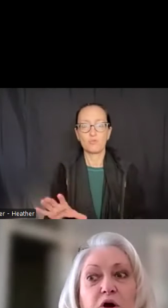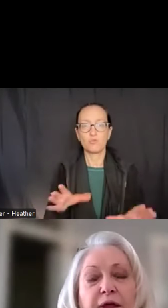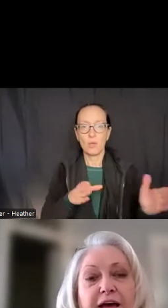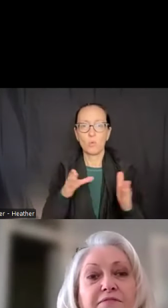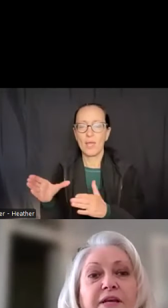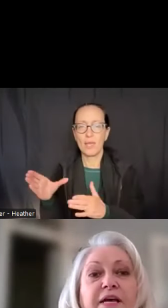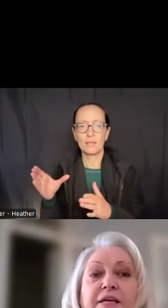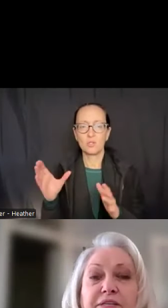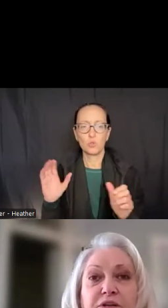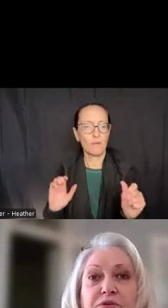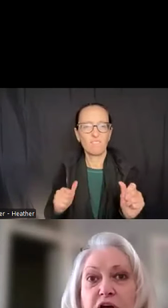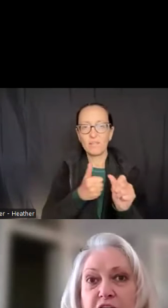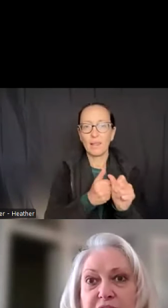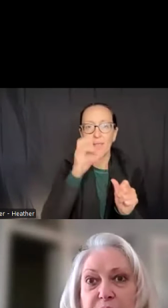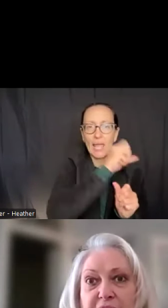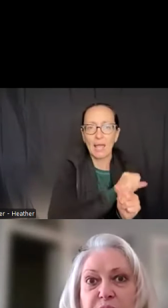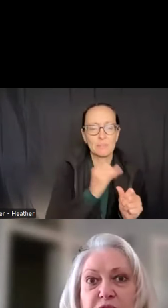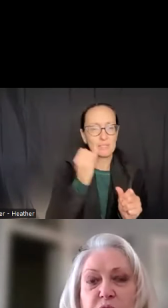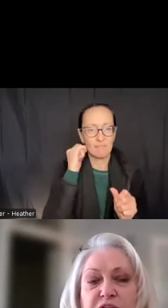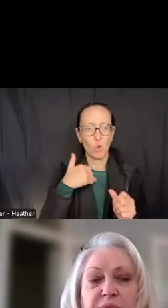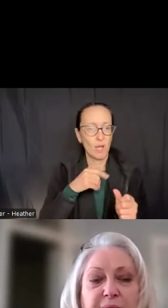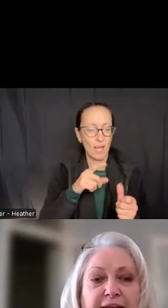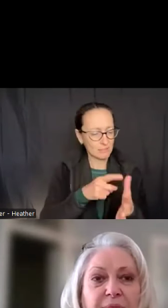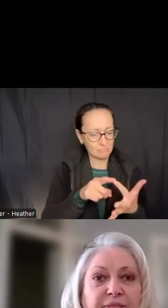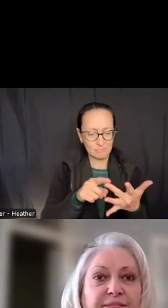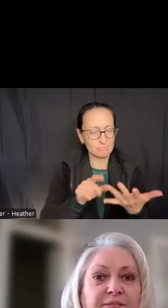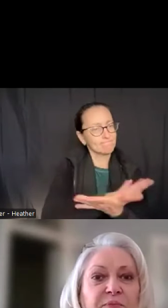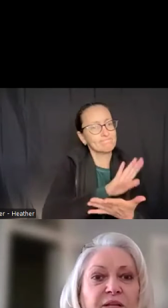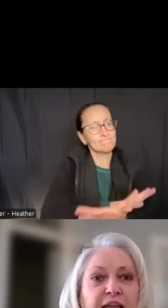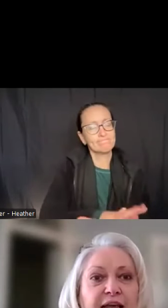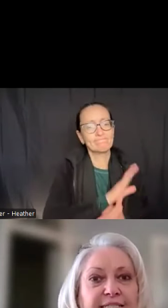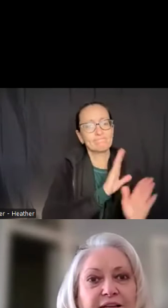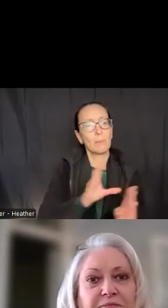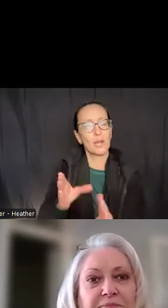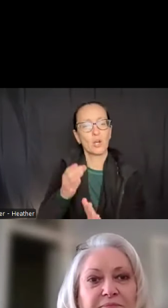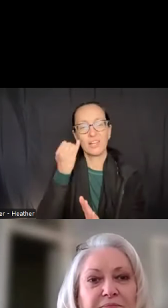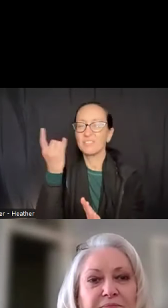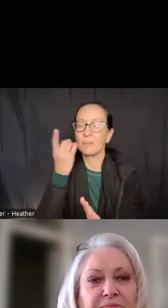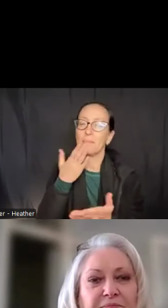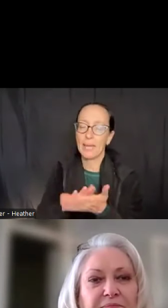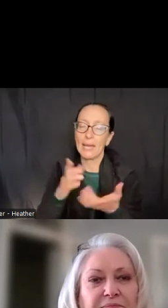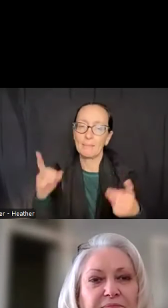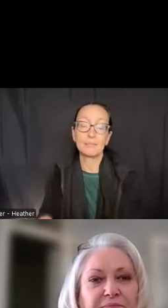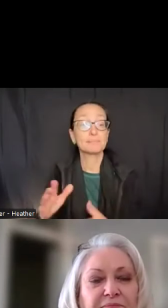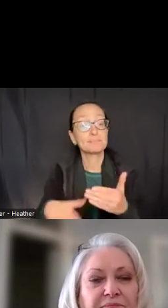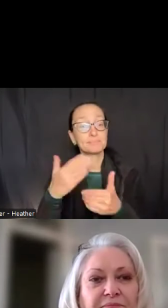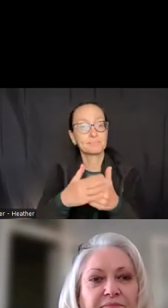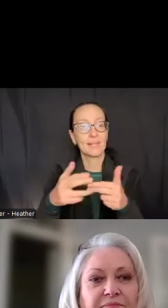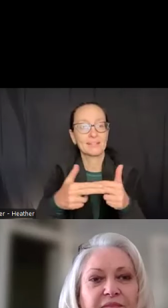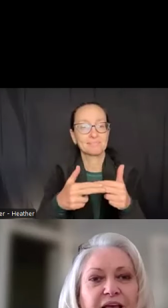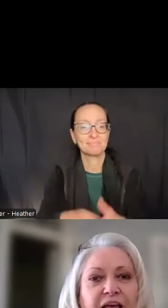gaps when you don't have these other documents in place before something bad happens. Next slide.